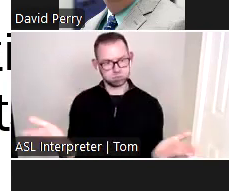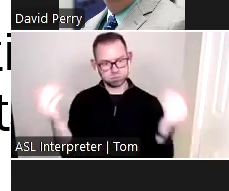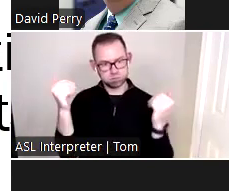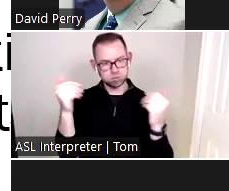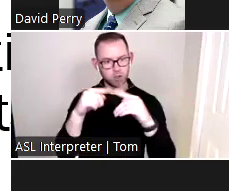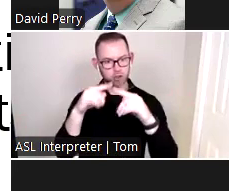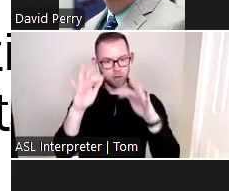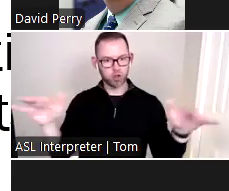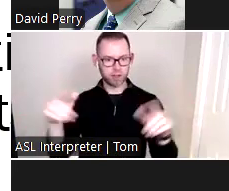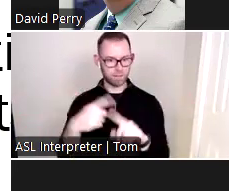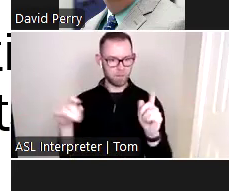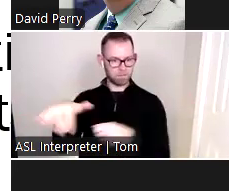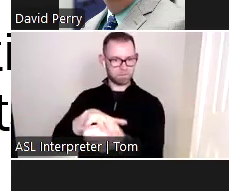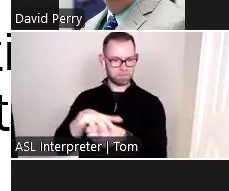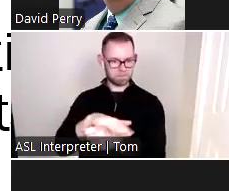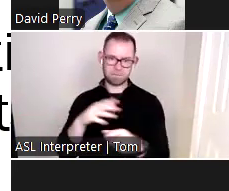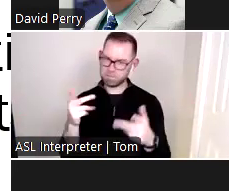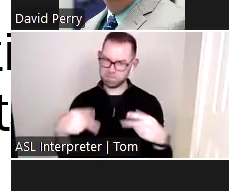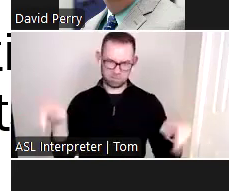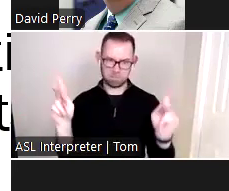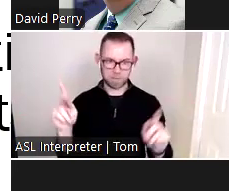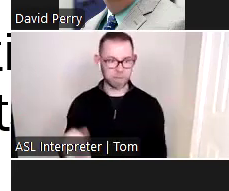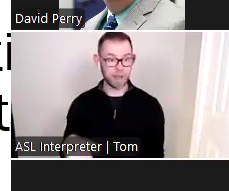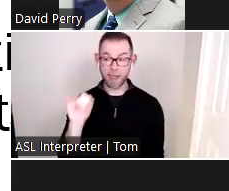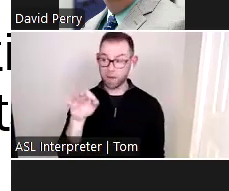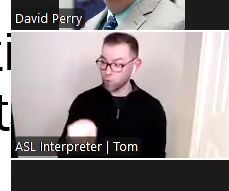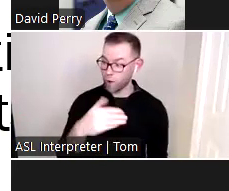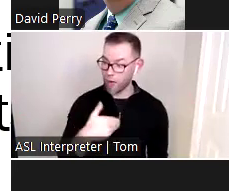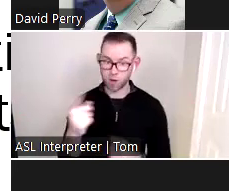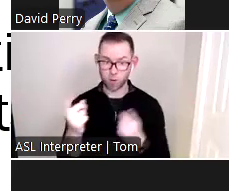area. If you have any questions or concerns, please visit